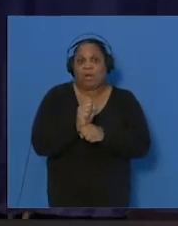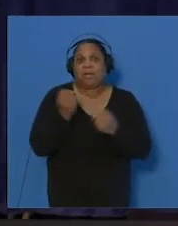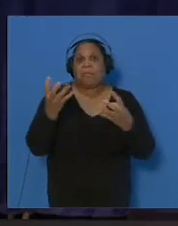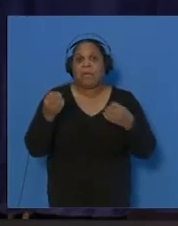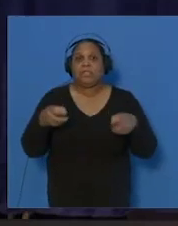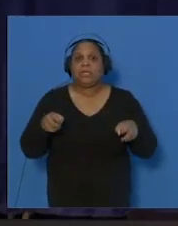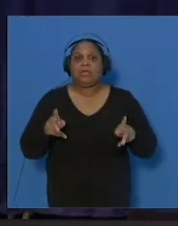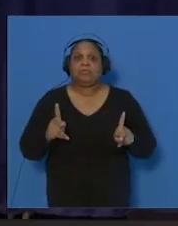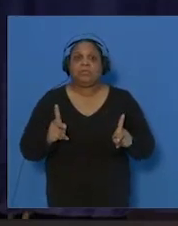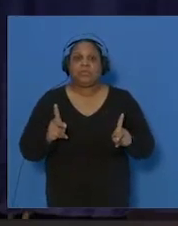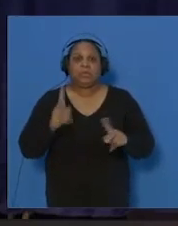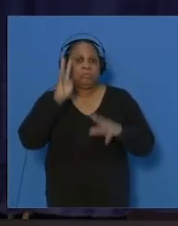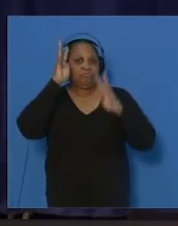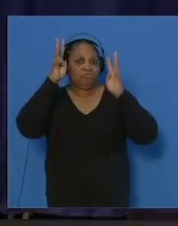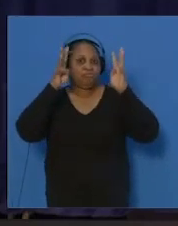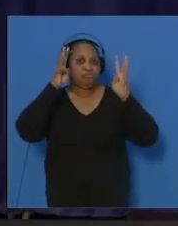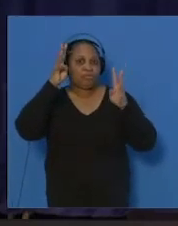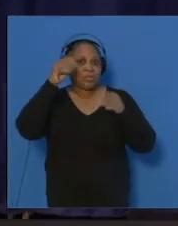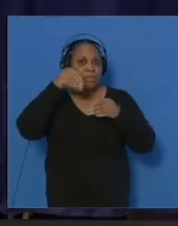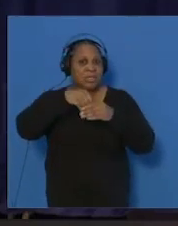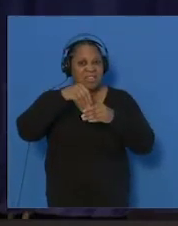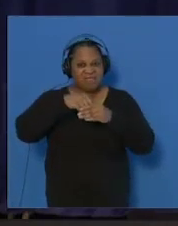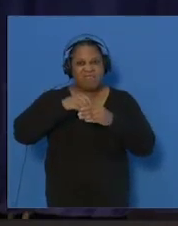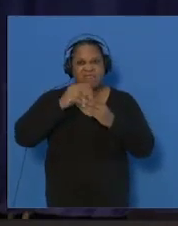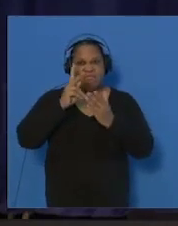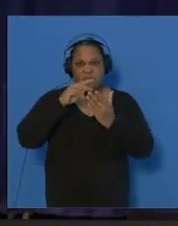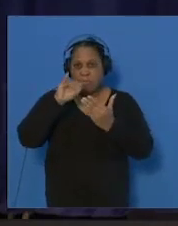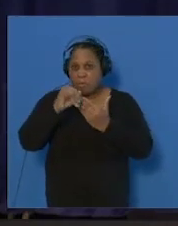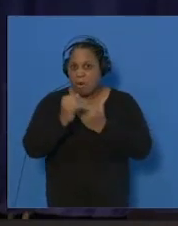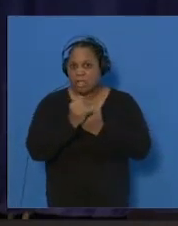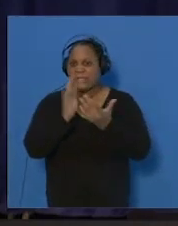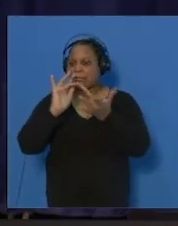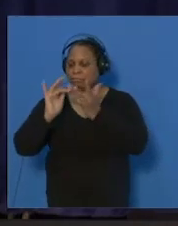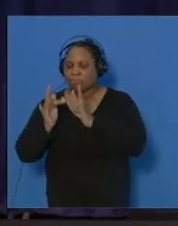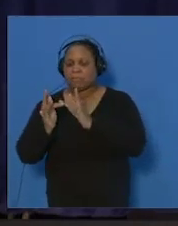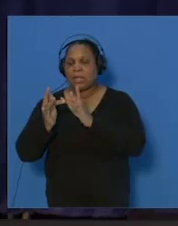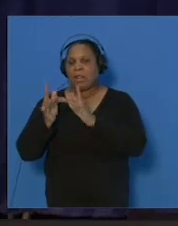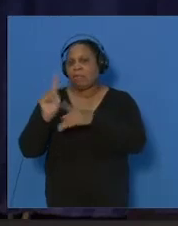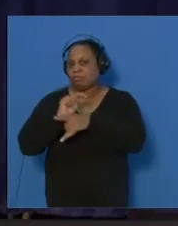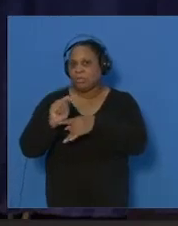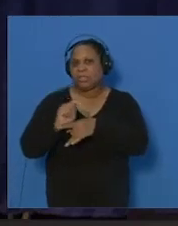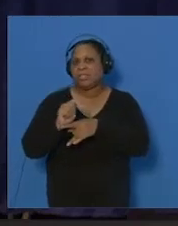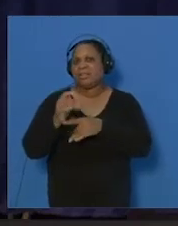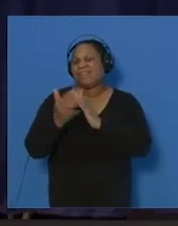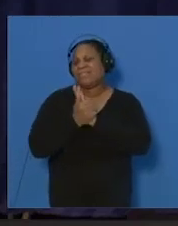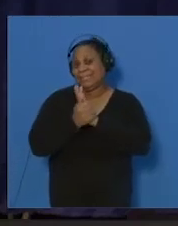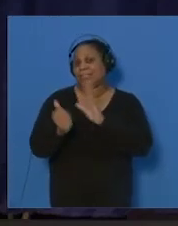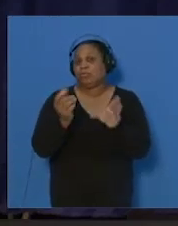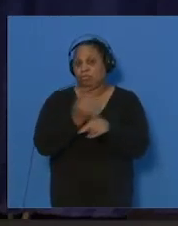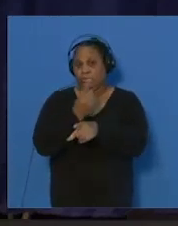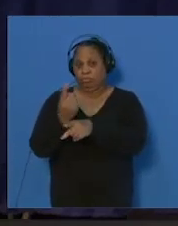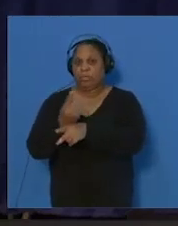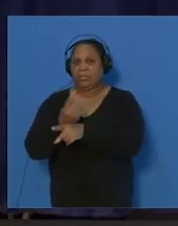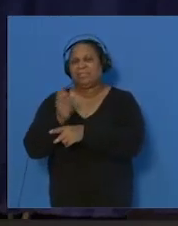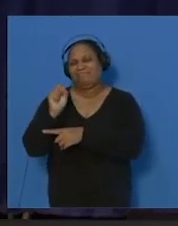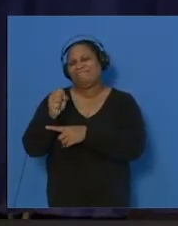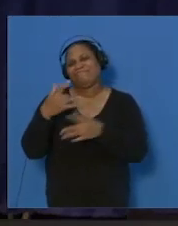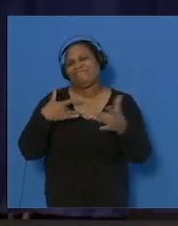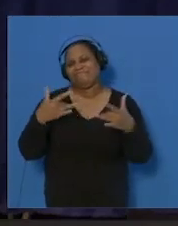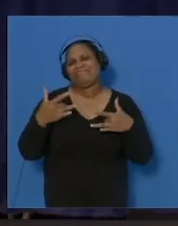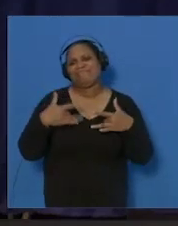opportunities created by infrastructure projects, and they have the skills to do them properly, then they should be considered for